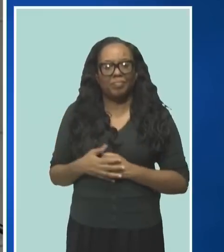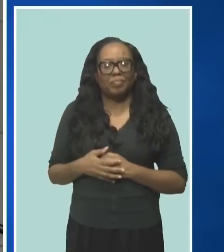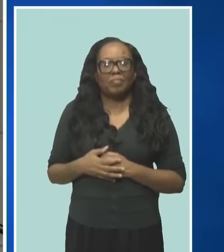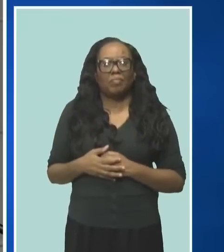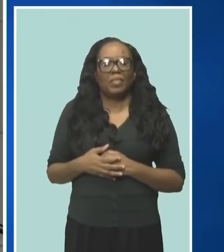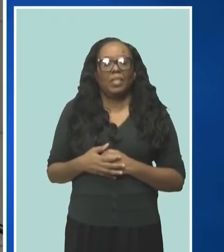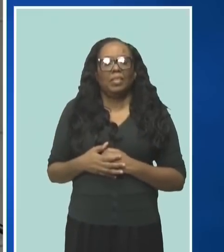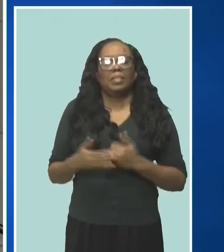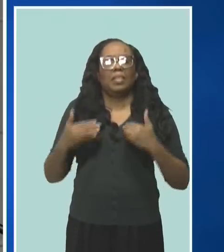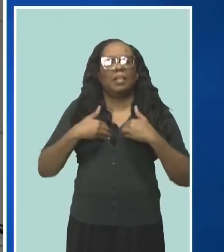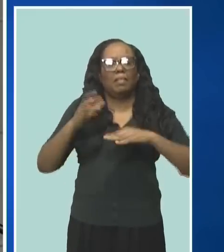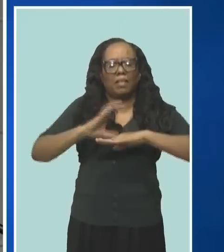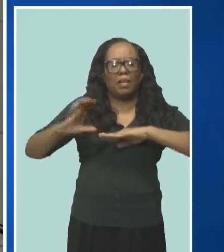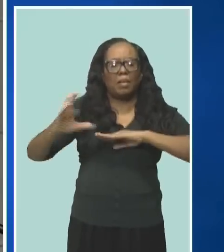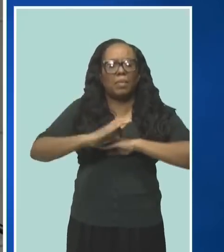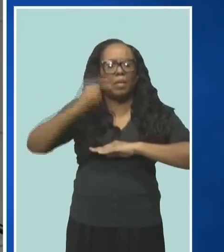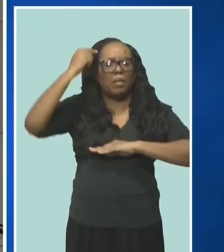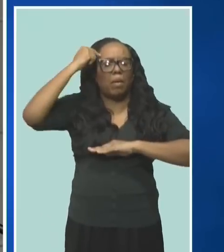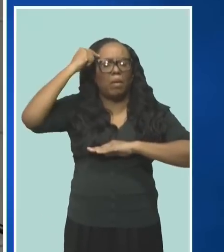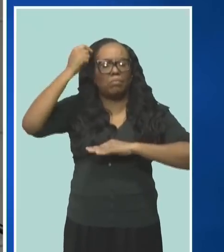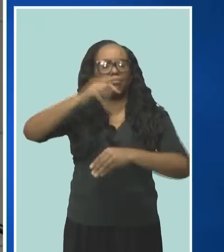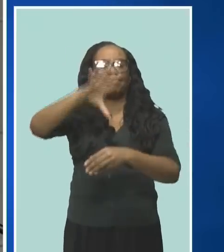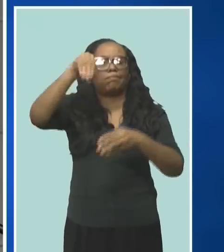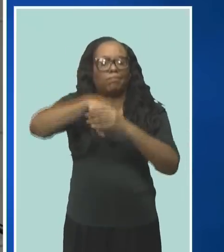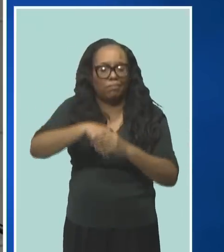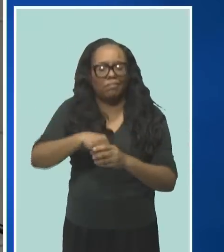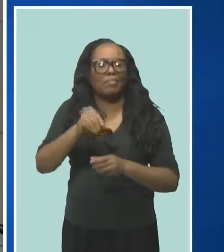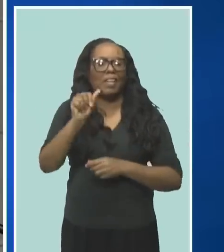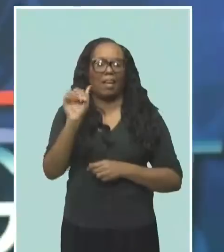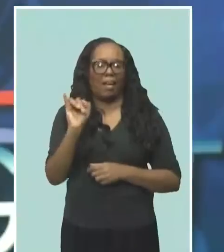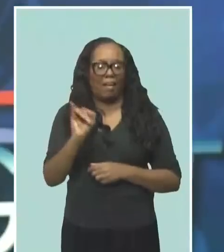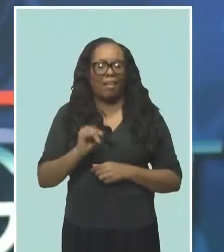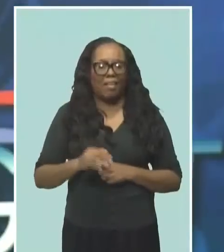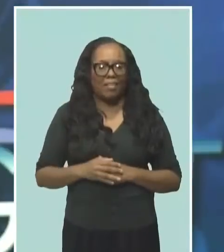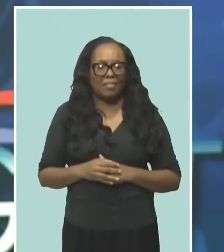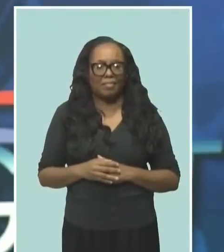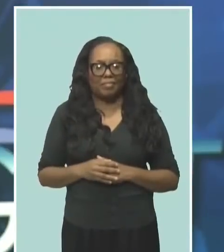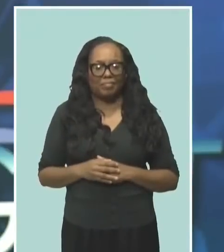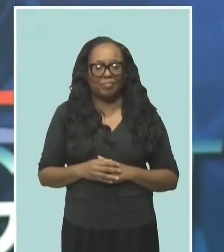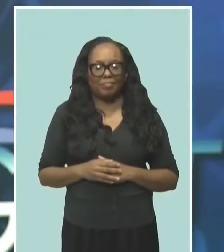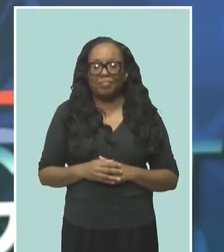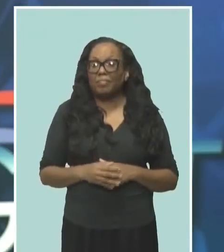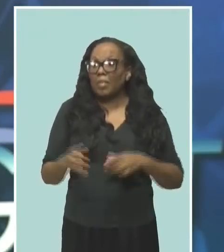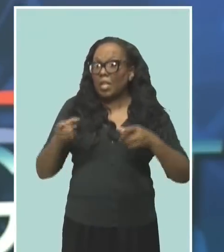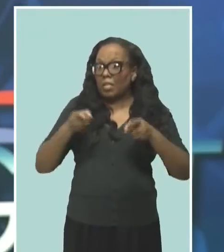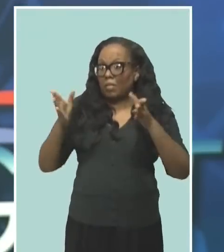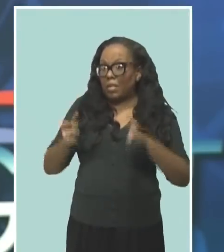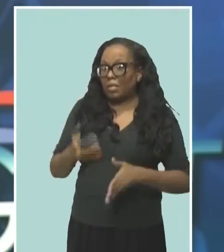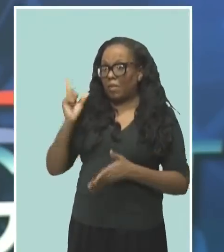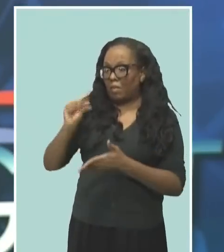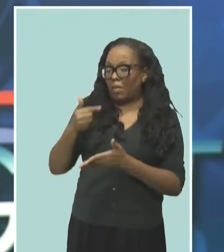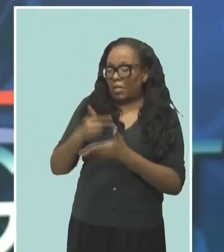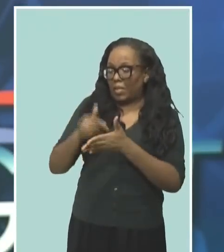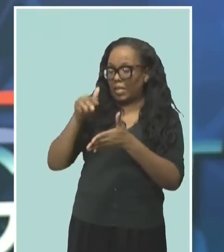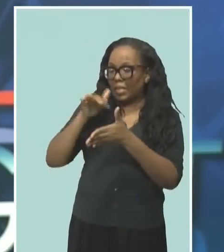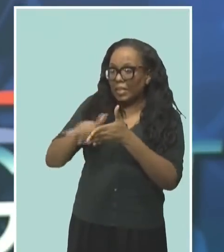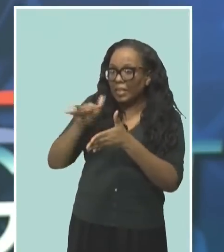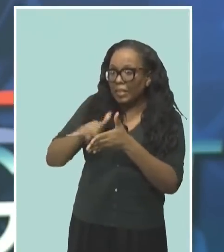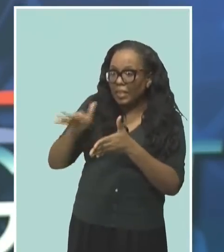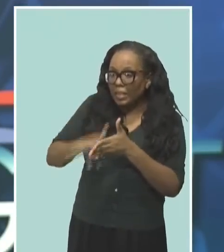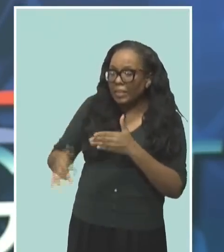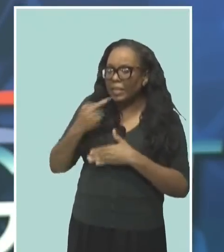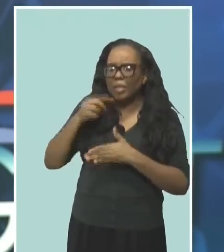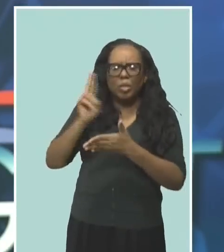infuse Caribbean thought and discovery into the realm of AI. And Director of Graduate Studies and Research, Dr. Sherma